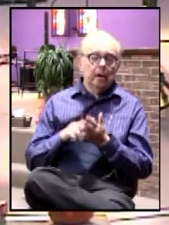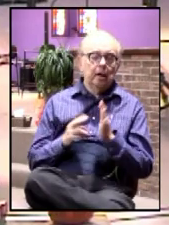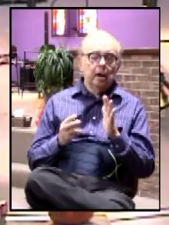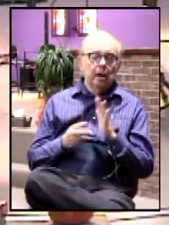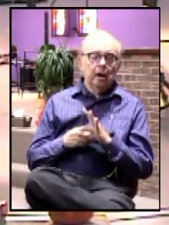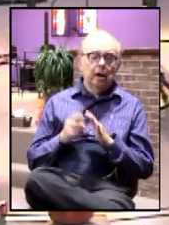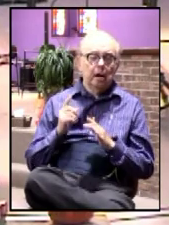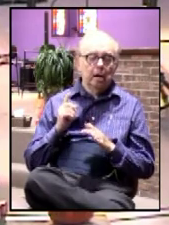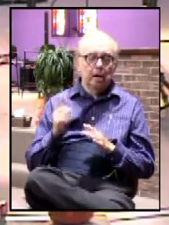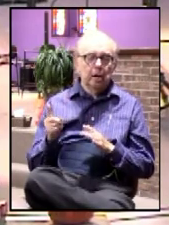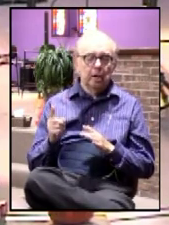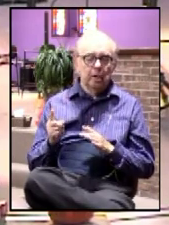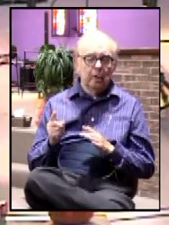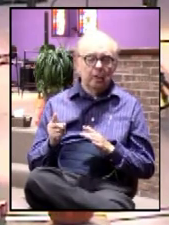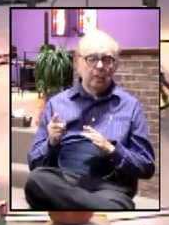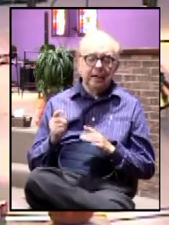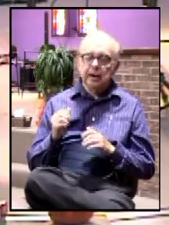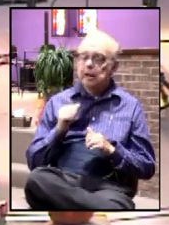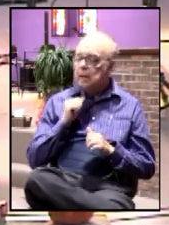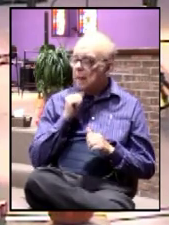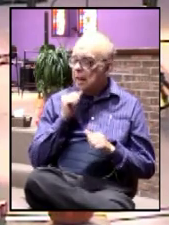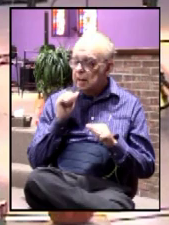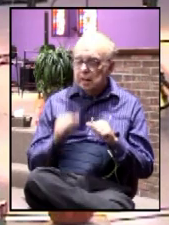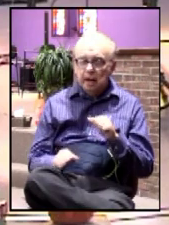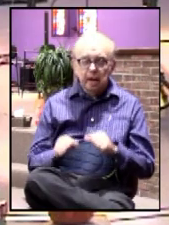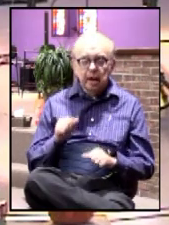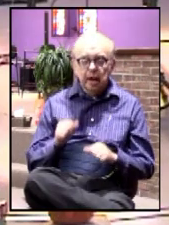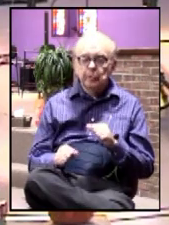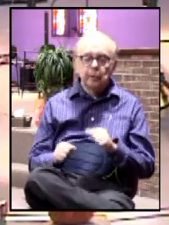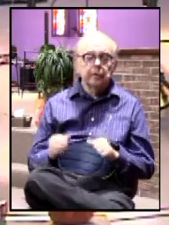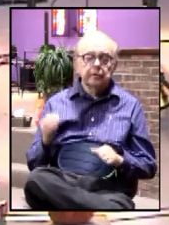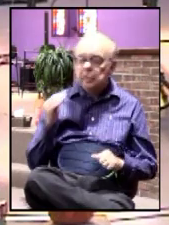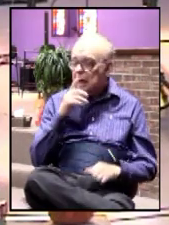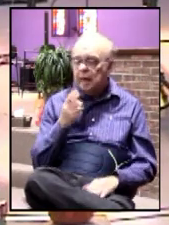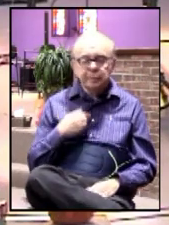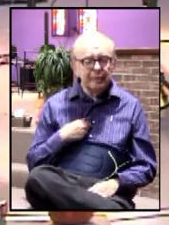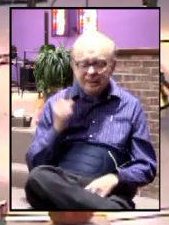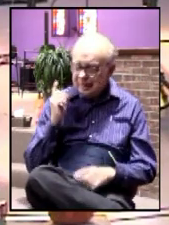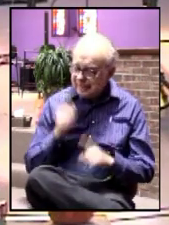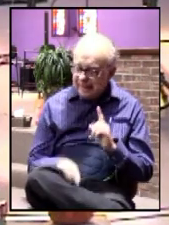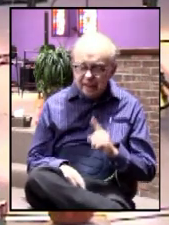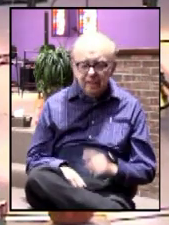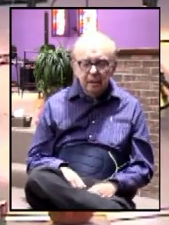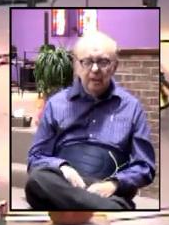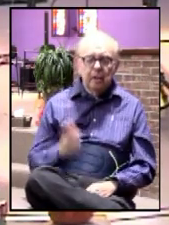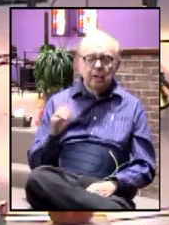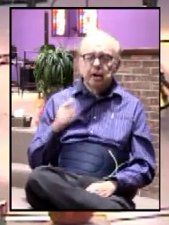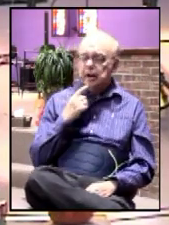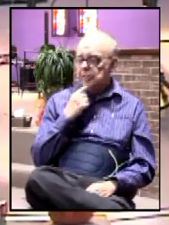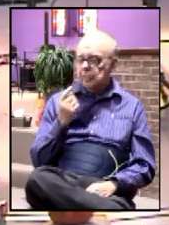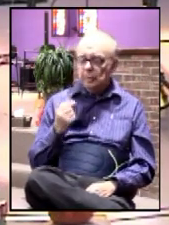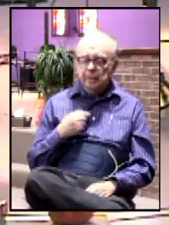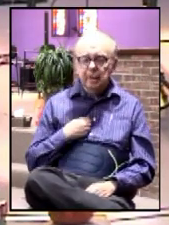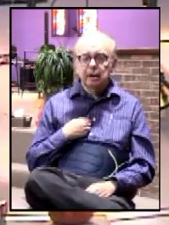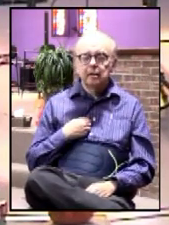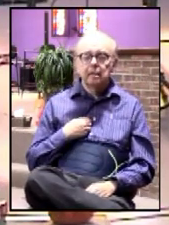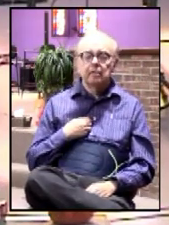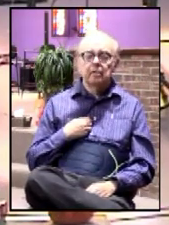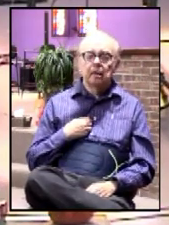Which means he is incapable of lying to me. He never told